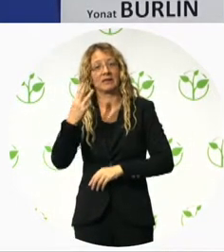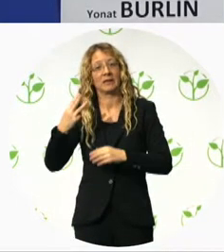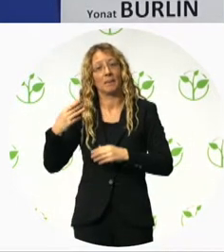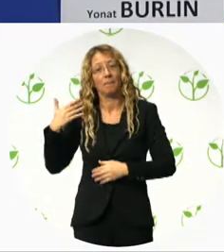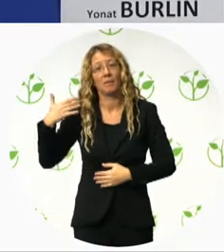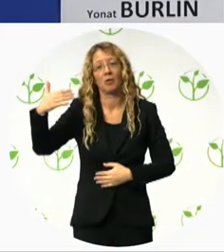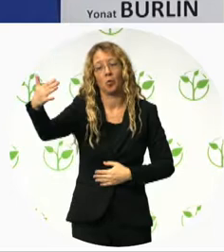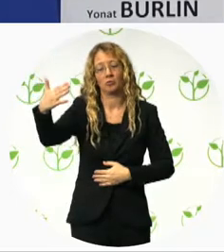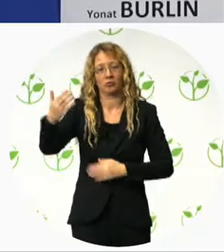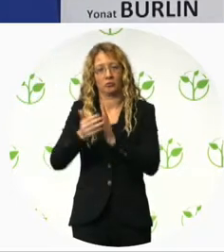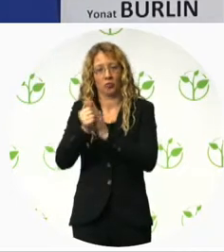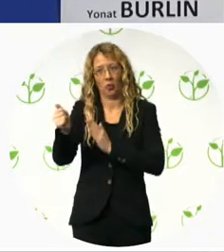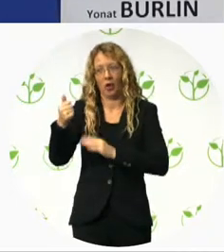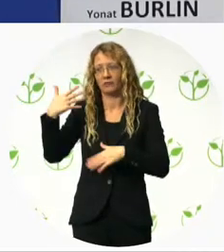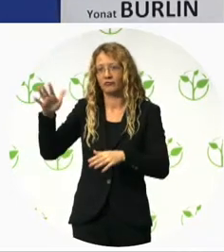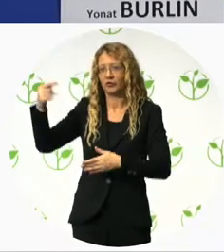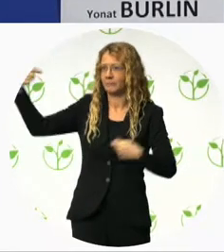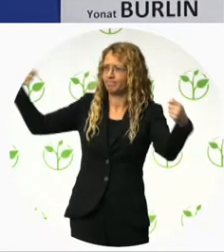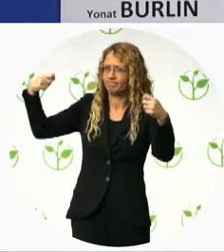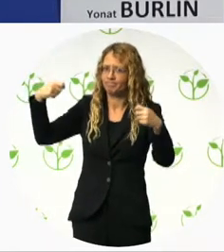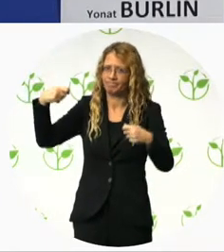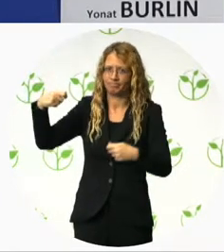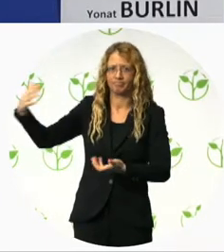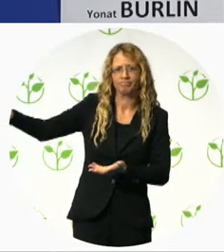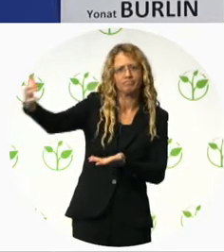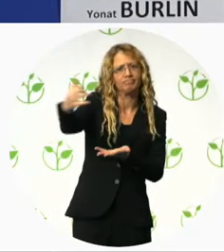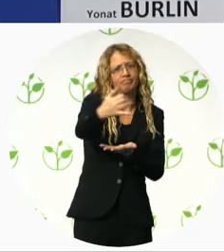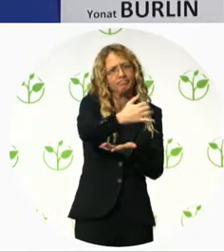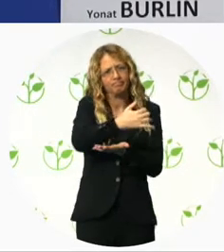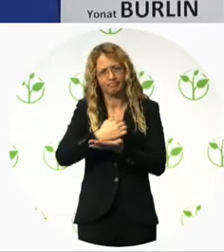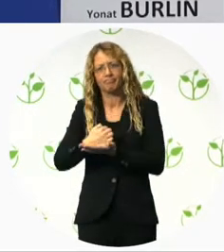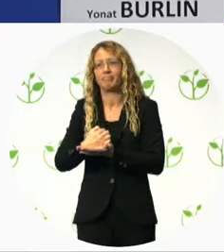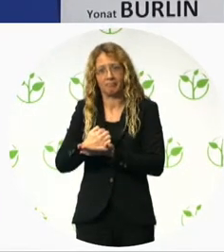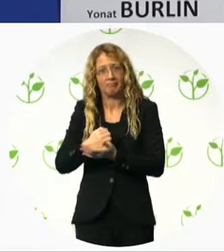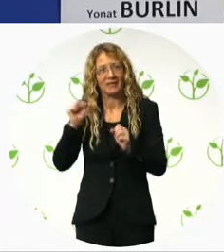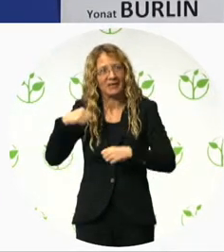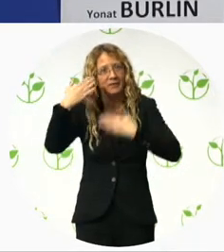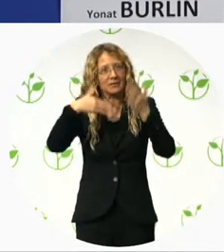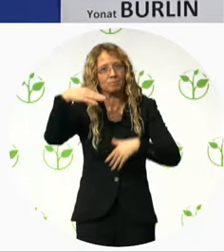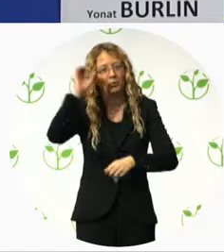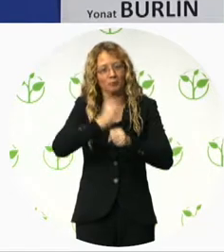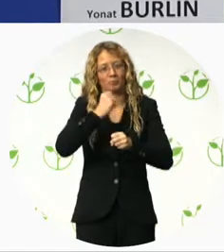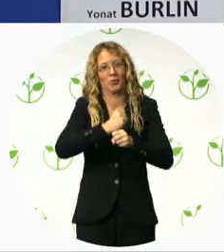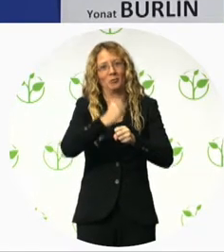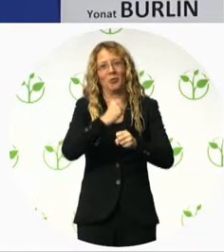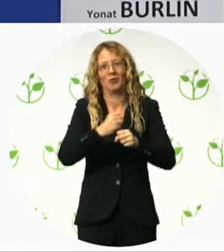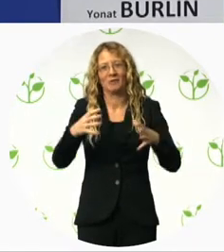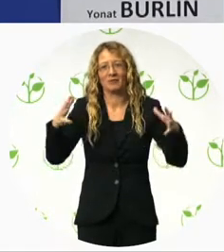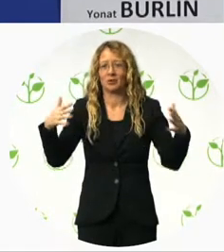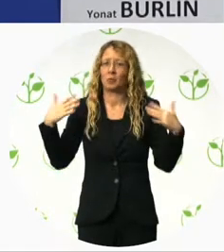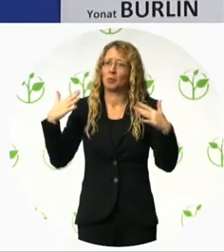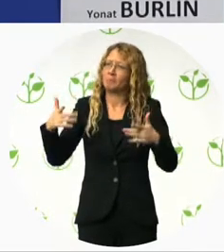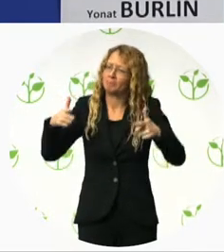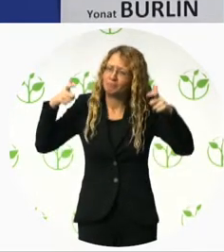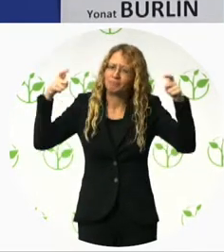sustainable and scalable. And our biggest achievement is receiving an innovation award tonight from the Zero Conference.